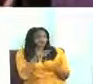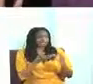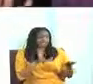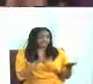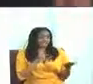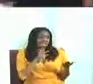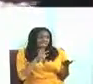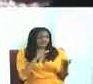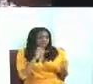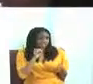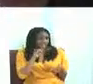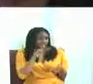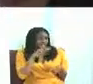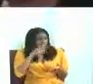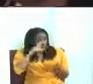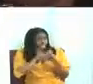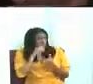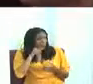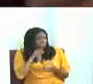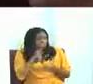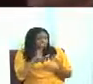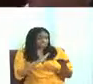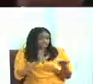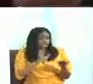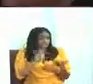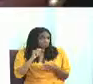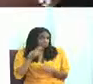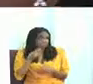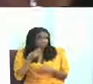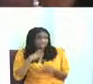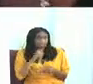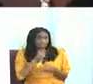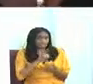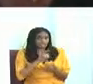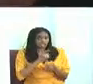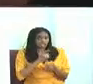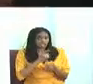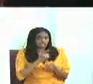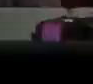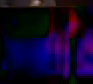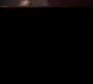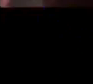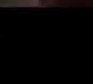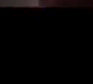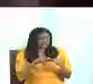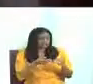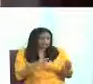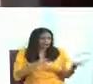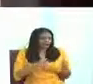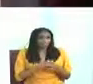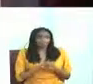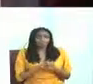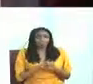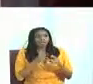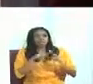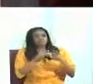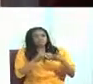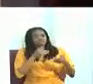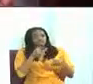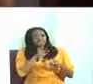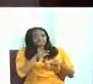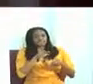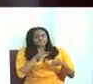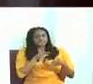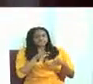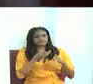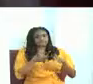Thursday. I'm not making a joke of it, but he's actually dead. But even before he died,